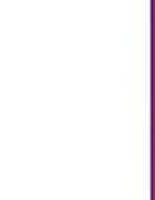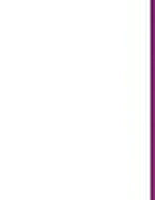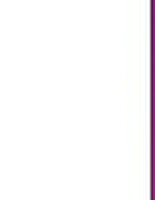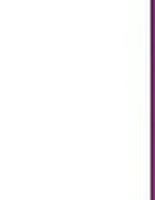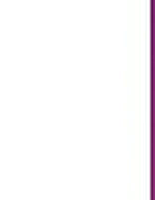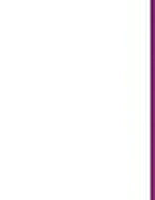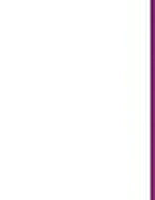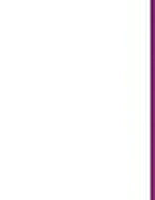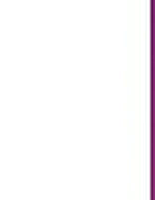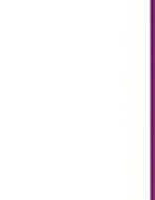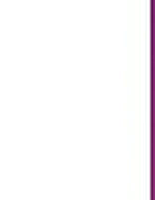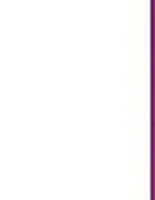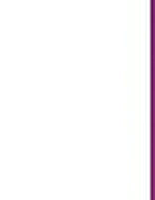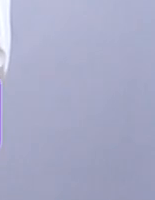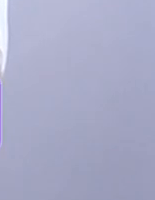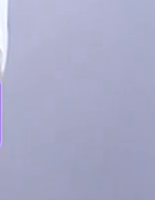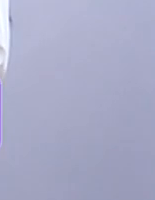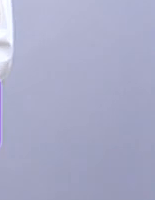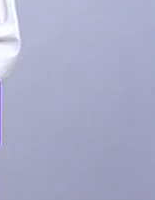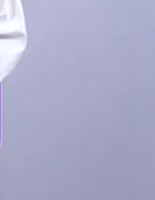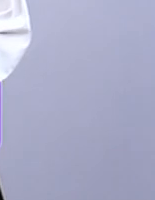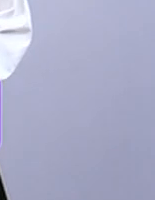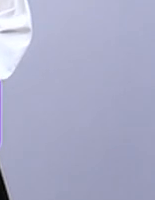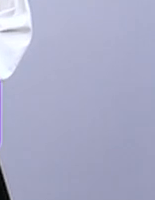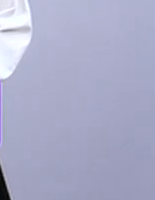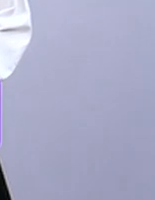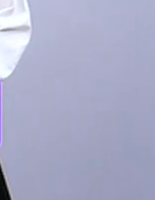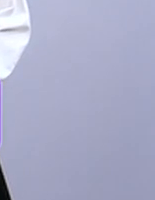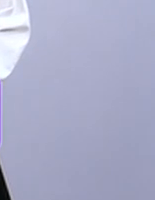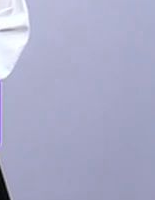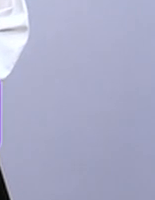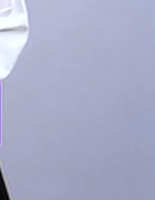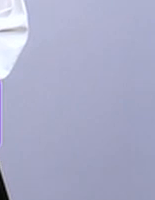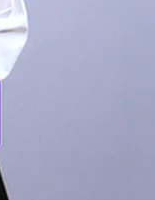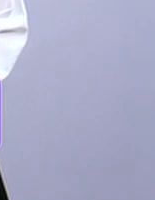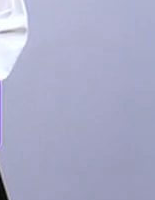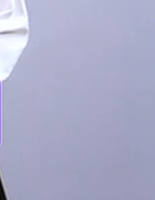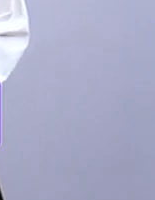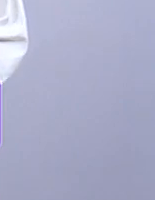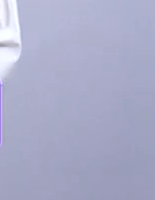in Verona in Italy, there are a lot of tall buildings.